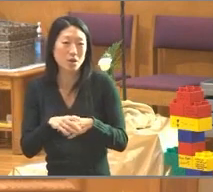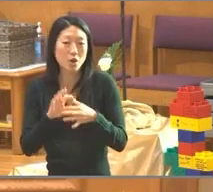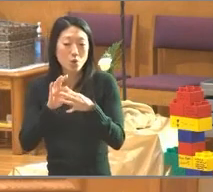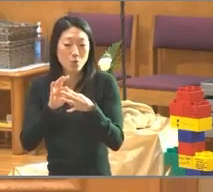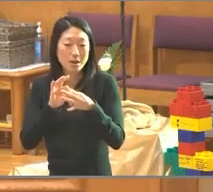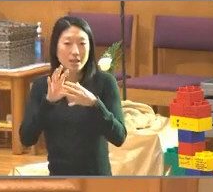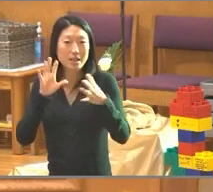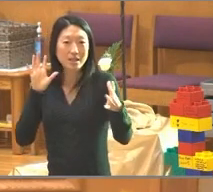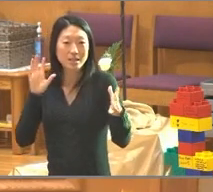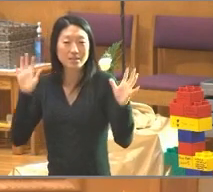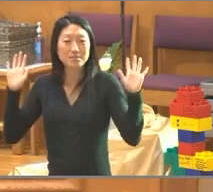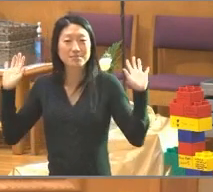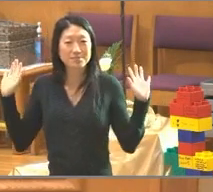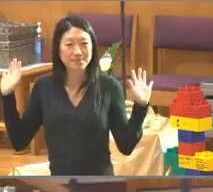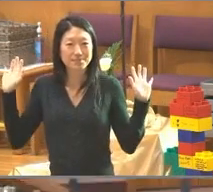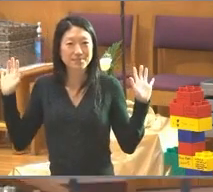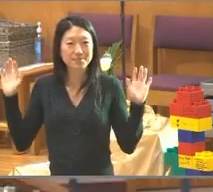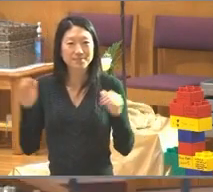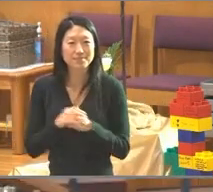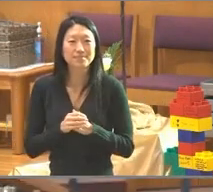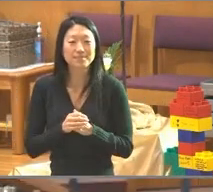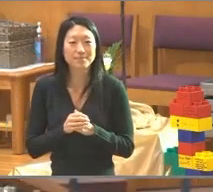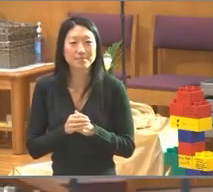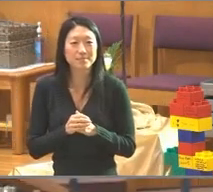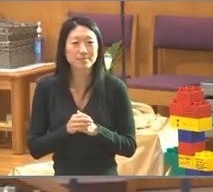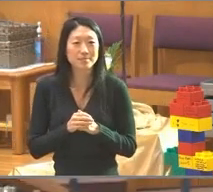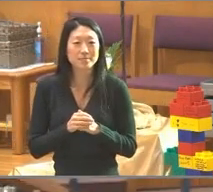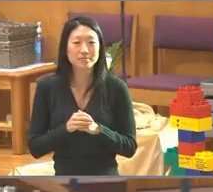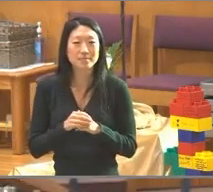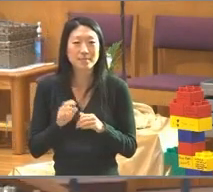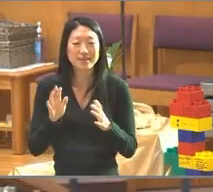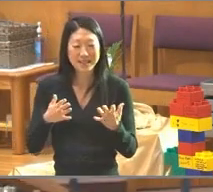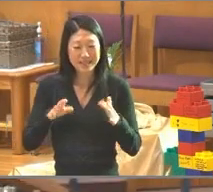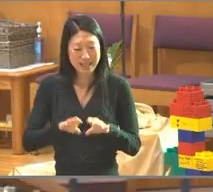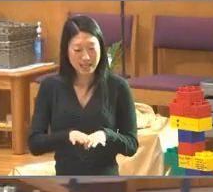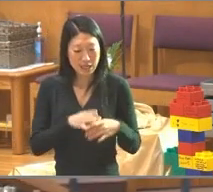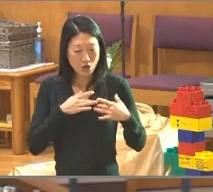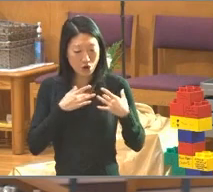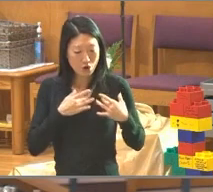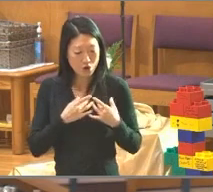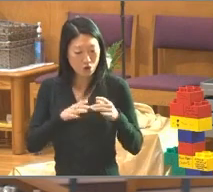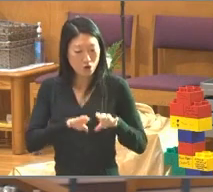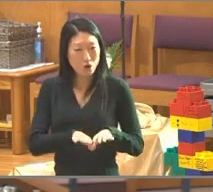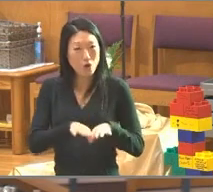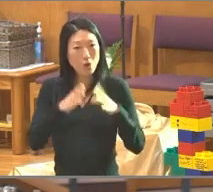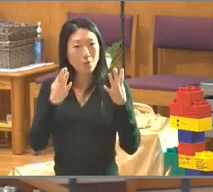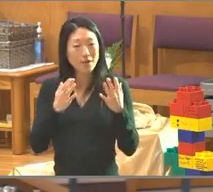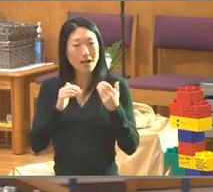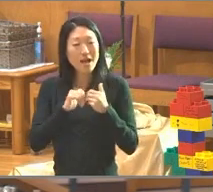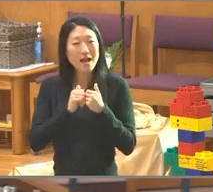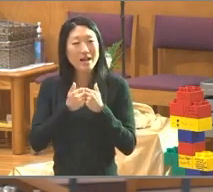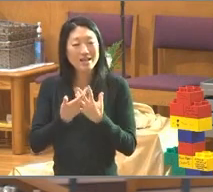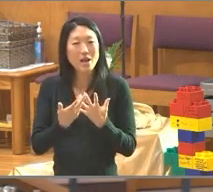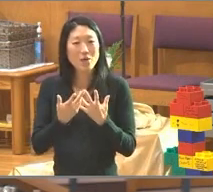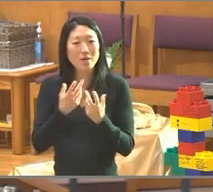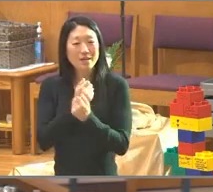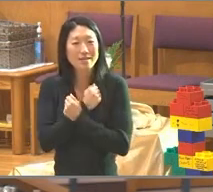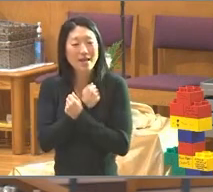Release and let go. It's an opening up of the heart, allowing love to pour